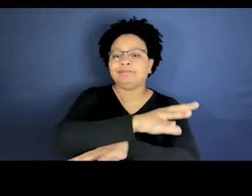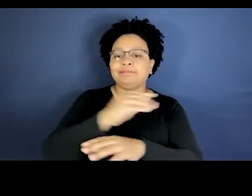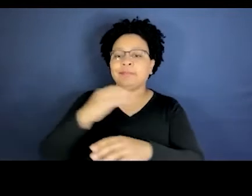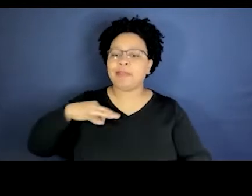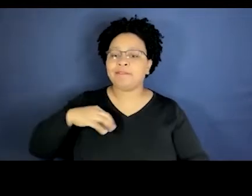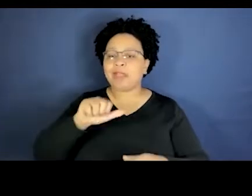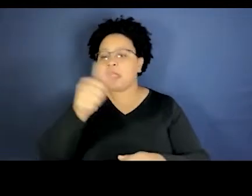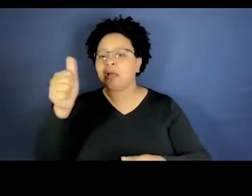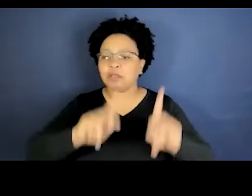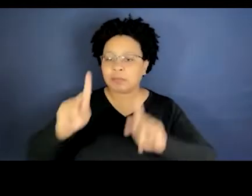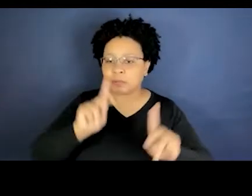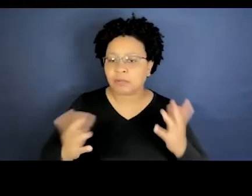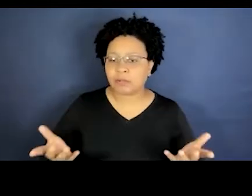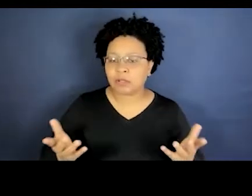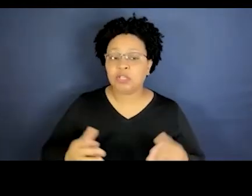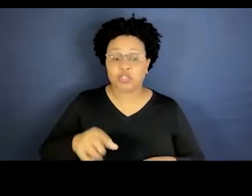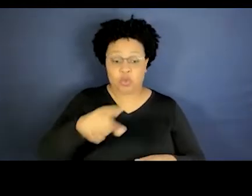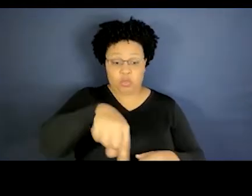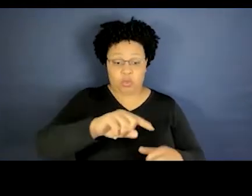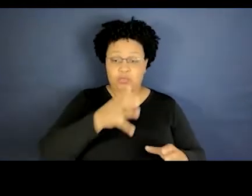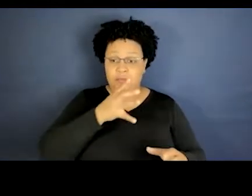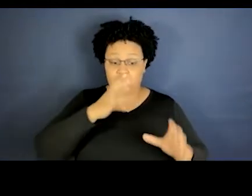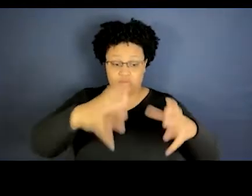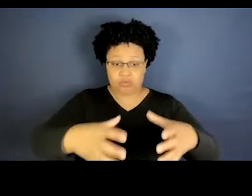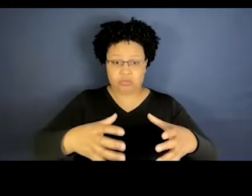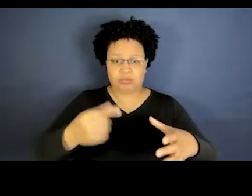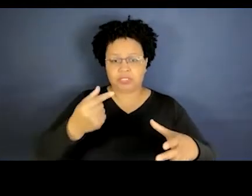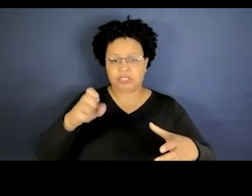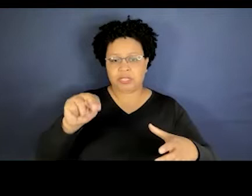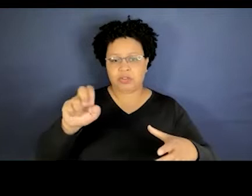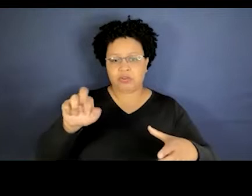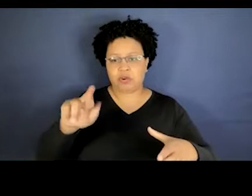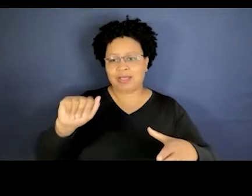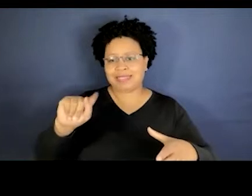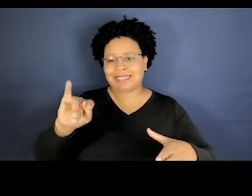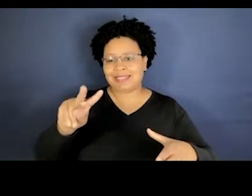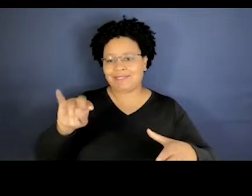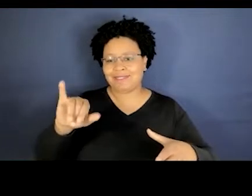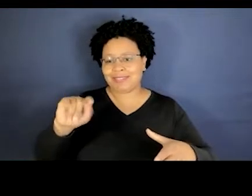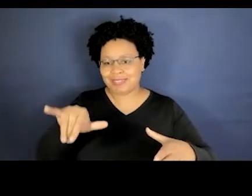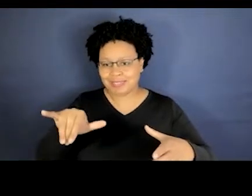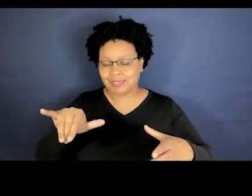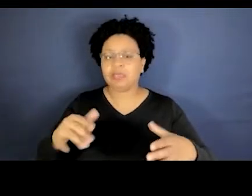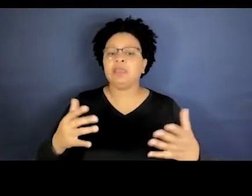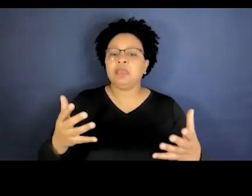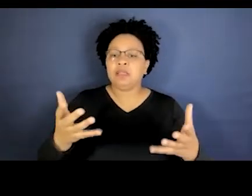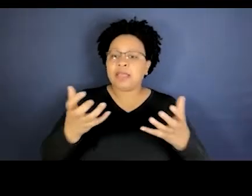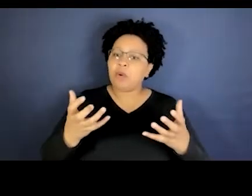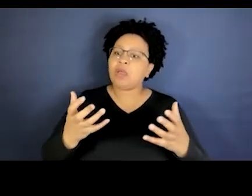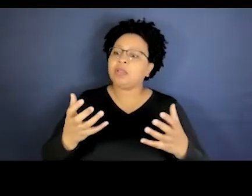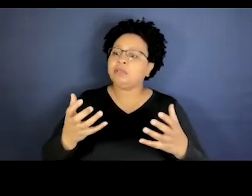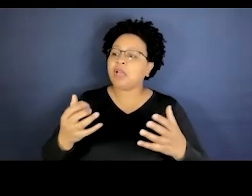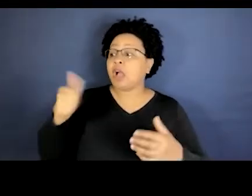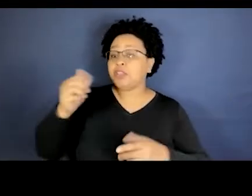these mothers were, yes, hitting that generativity because they were, in fact, elected to become parent coaches